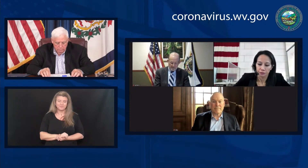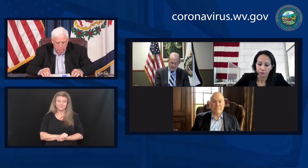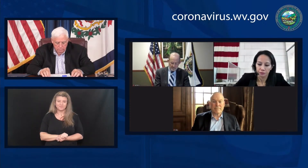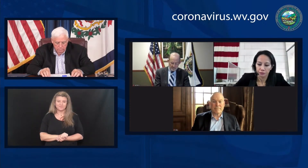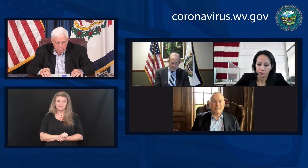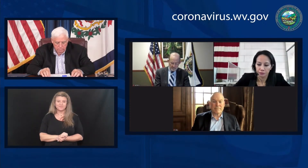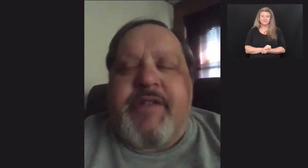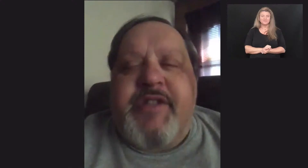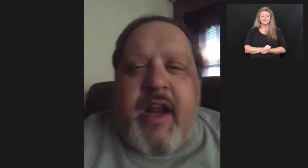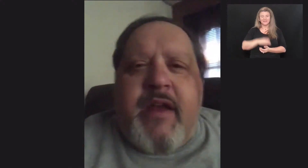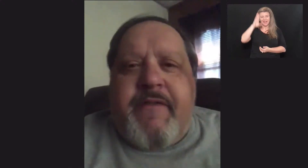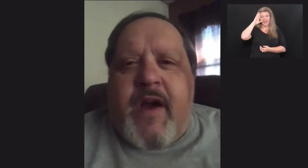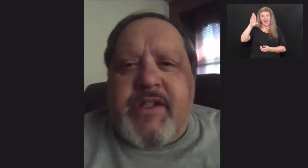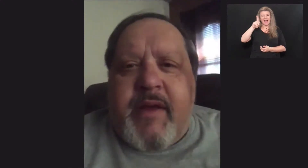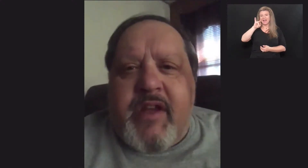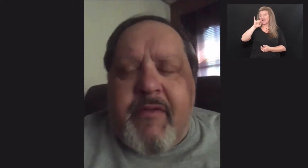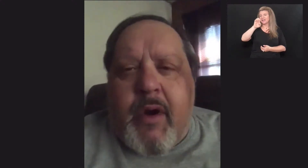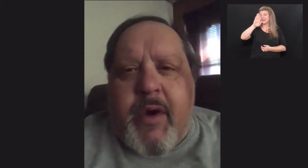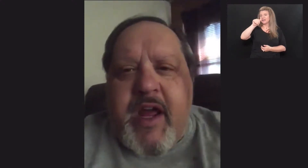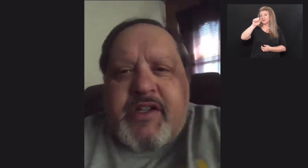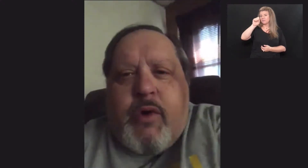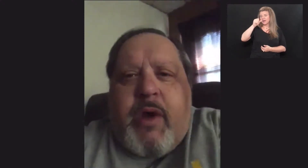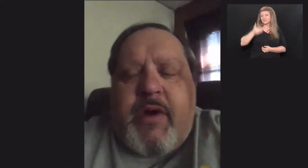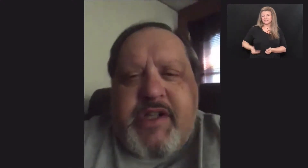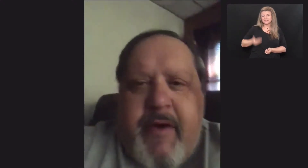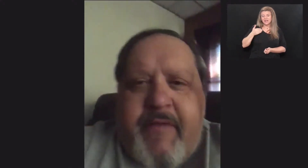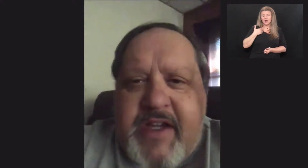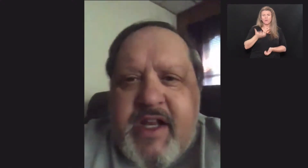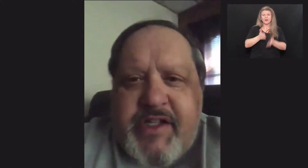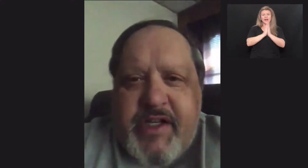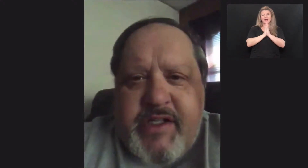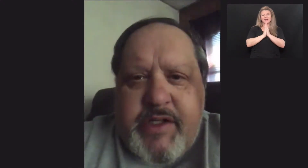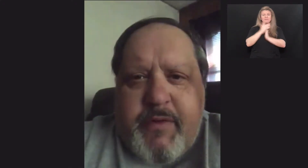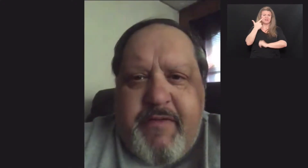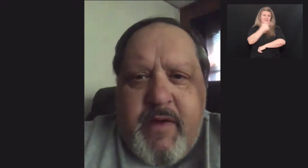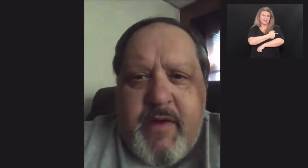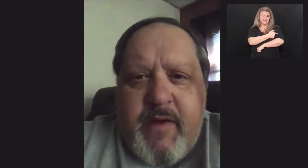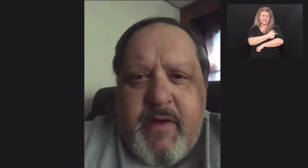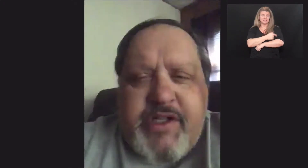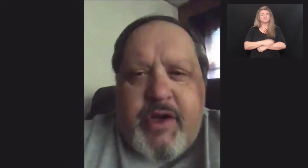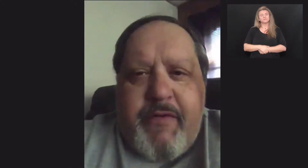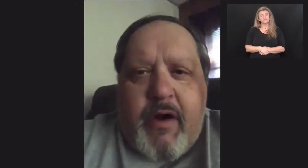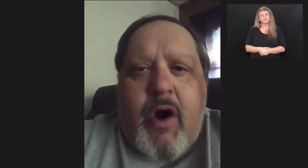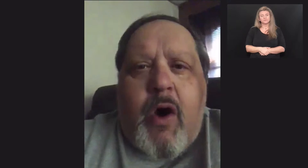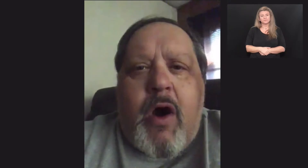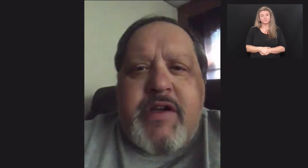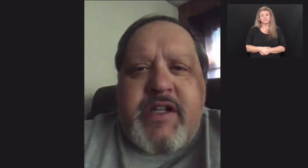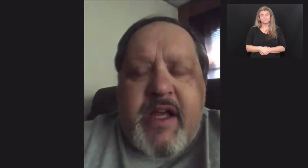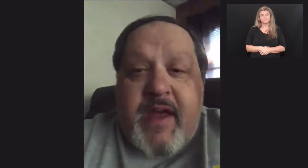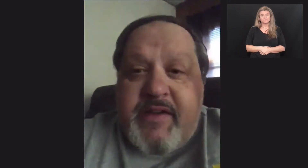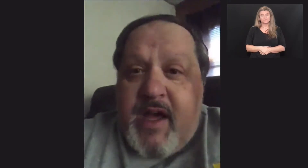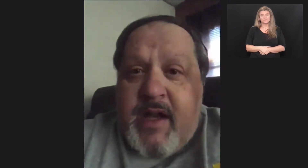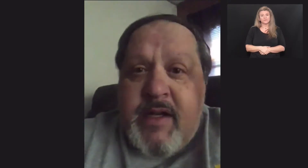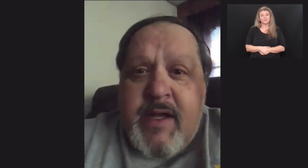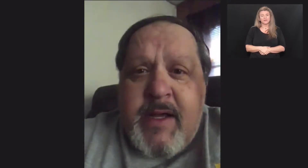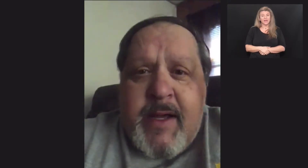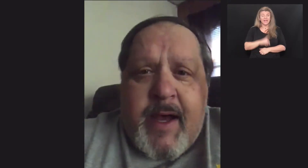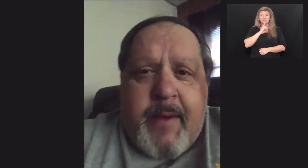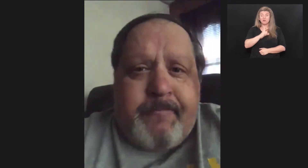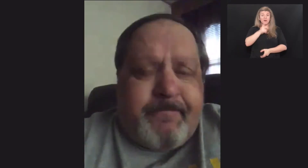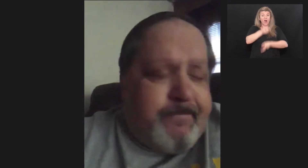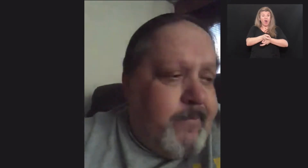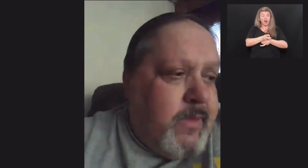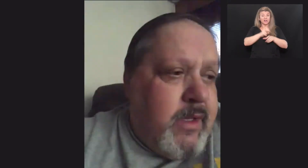Hi, this is Kenny Bass with Channel 8 and Fox 11. Governor, I wanted to ask a quick question about vaccination, since we've pushed so very hard to get that done.